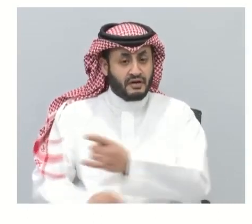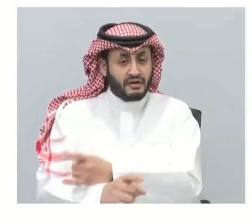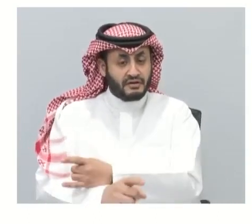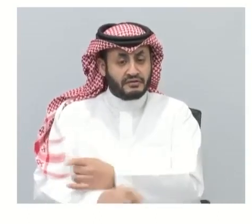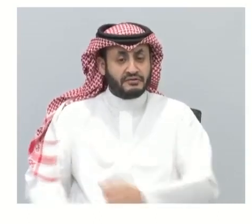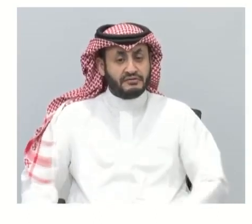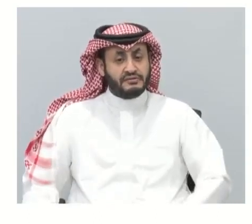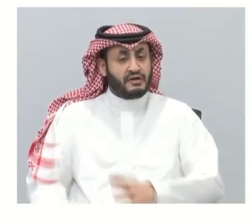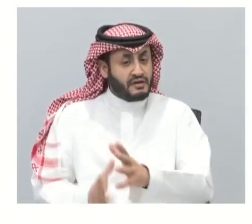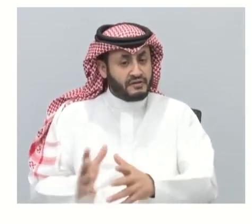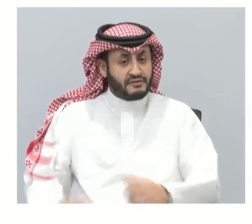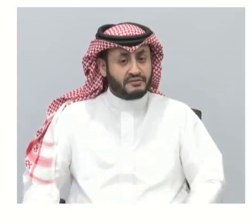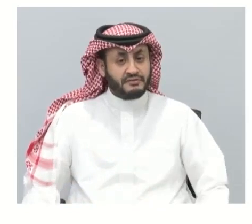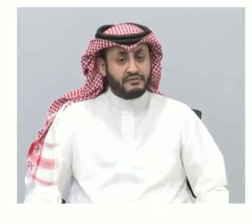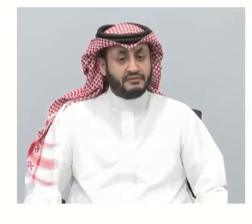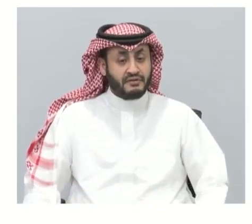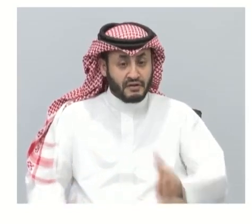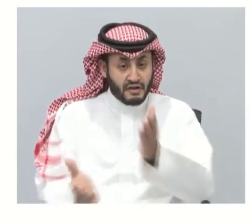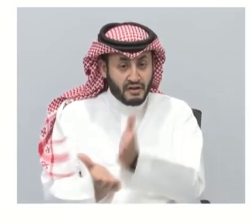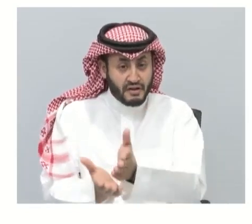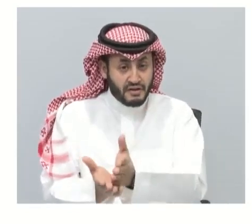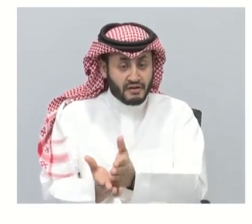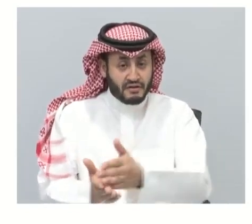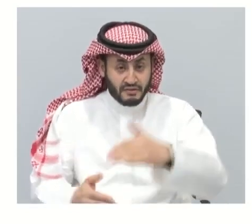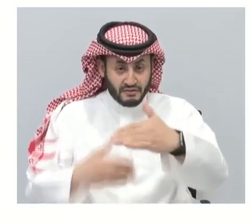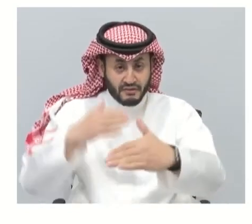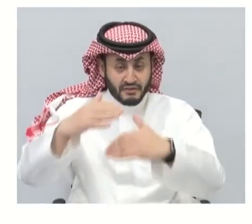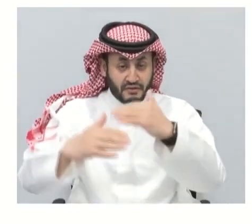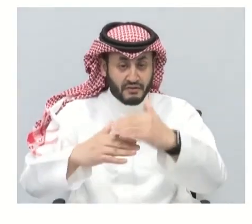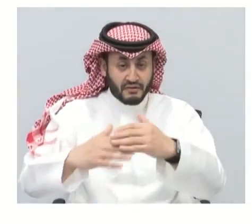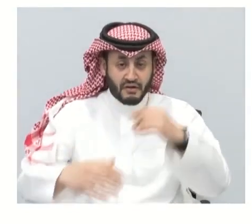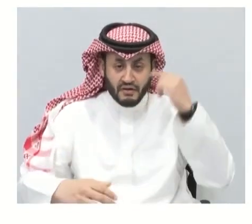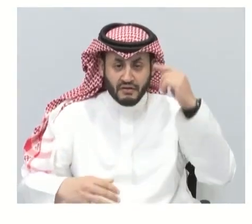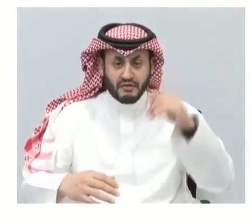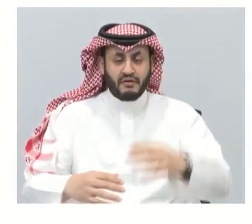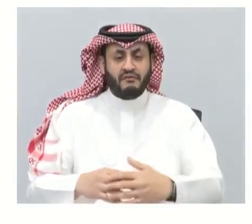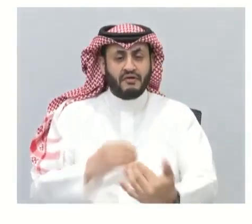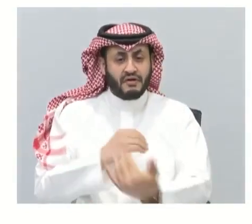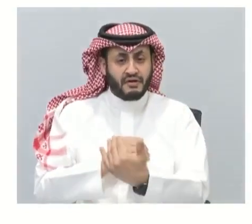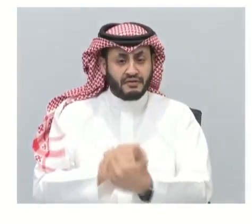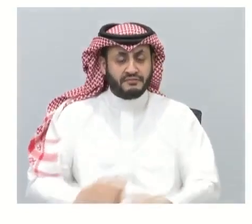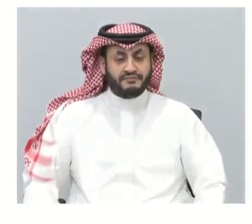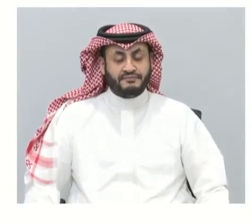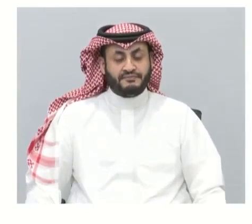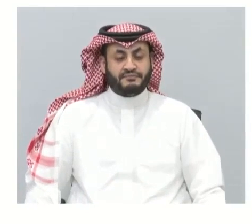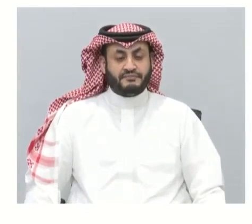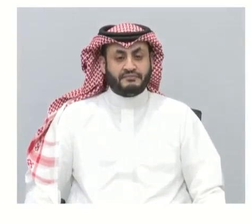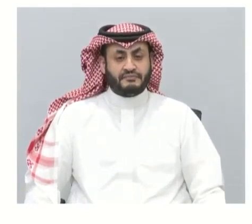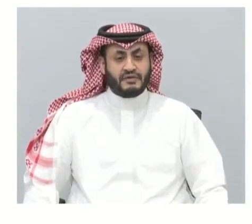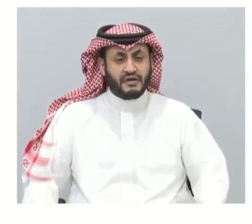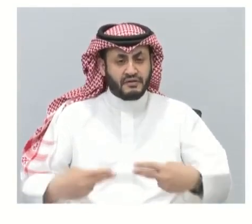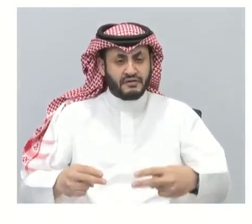the internet prevents us from developing our memory, an important aspect of learning. He thinks that easy access